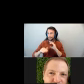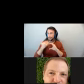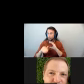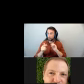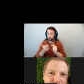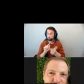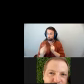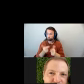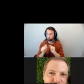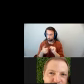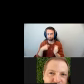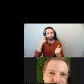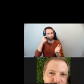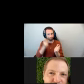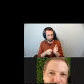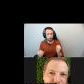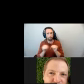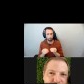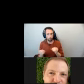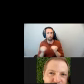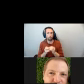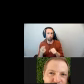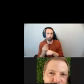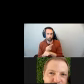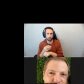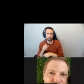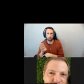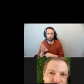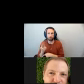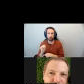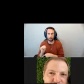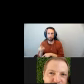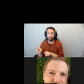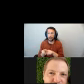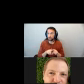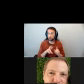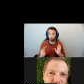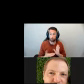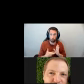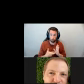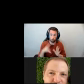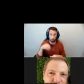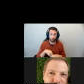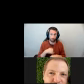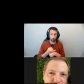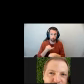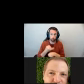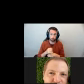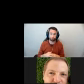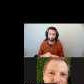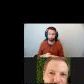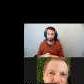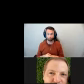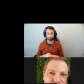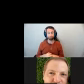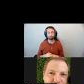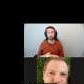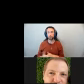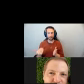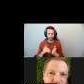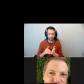are really going down this path and really looking at business relationship management as a role within your institution. So again, I pulled job